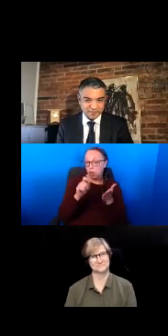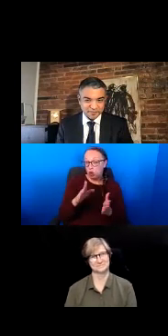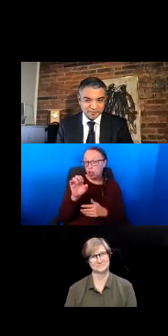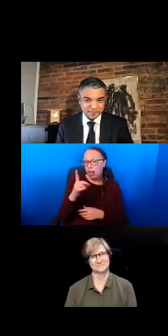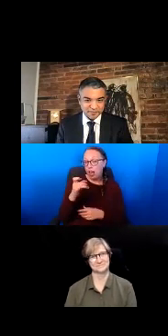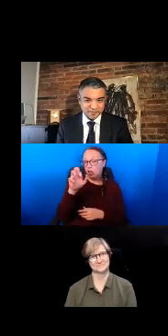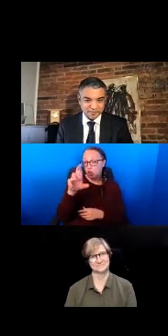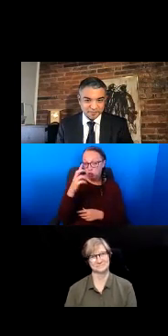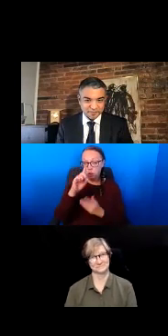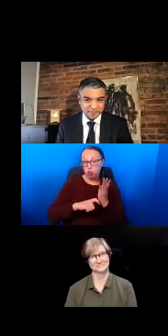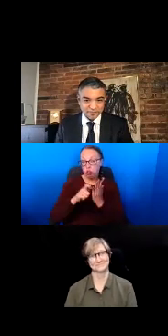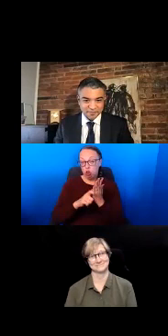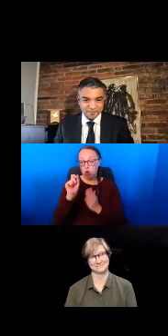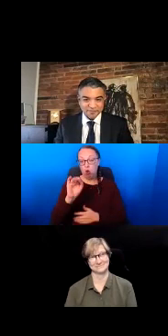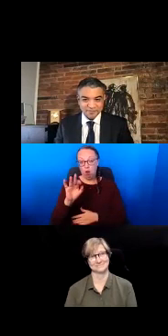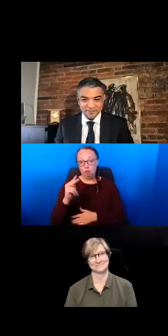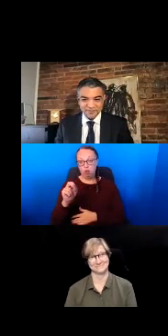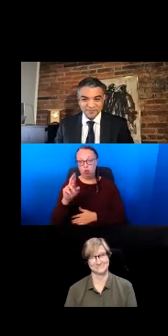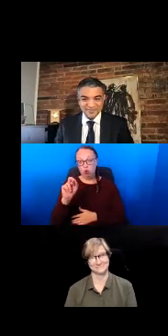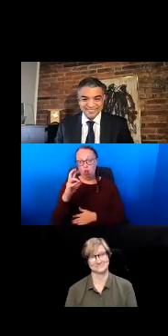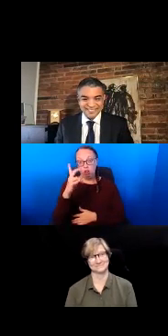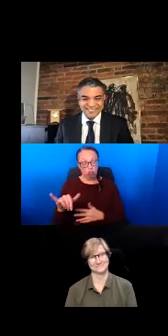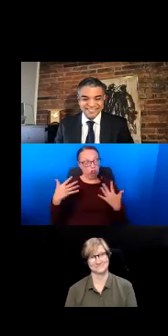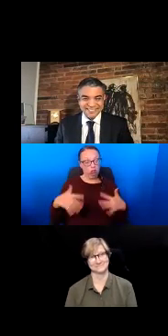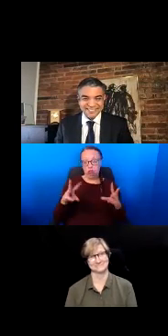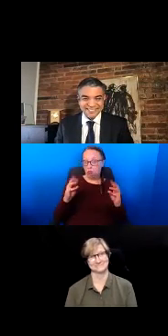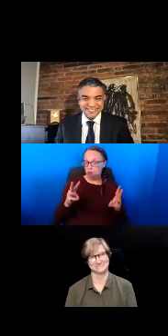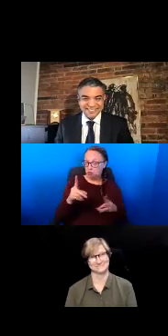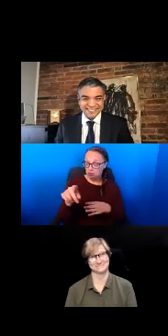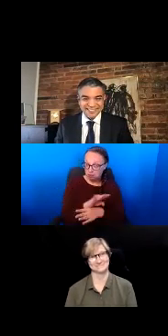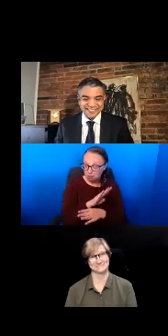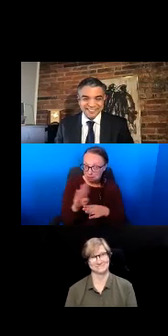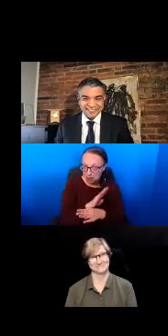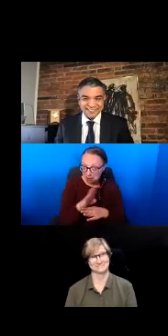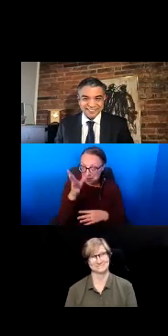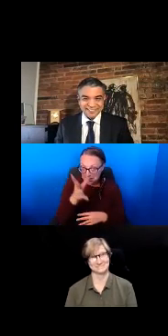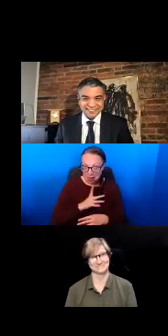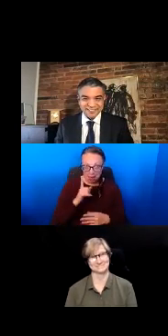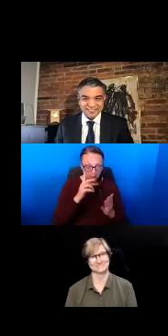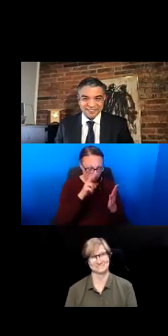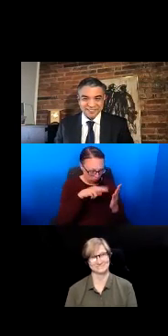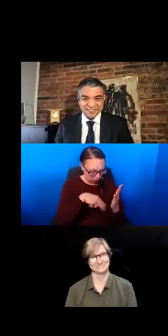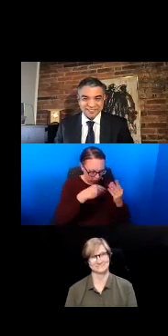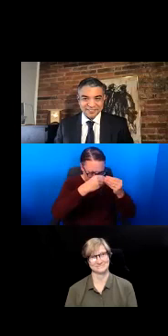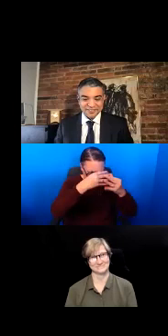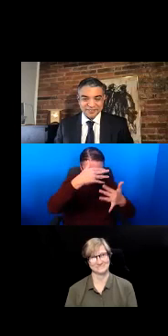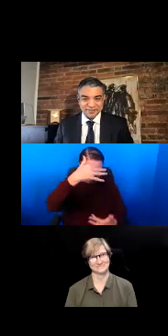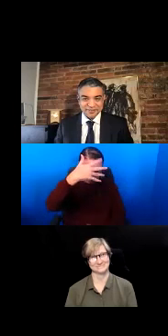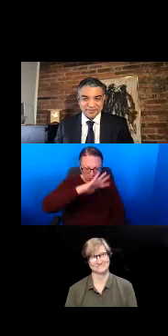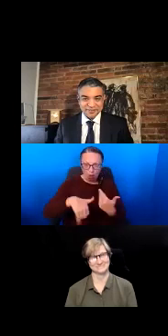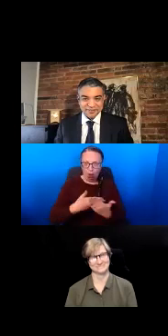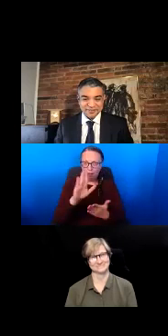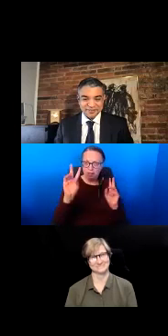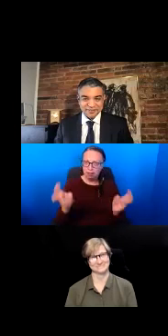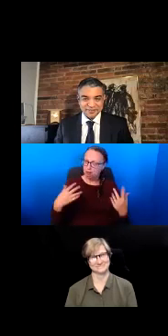Neurology. Wow, we all thought we were busy, and just taking me a couple of minutes just to read off all his titles. Has